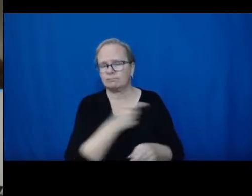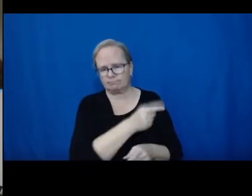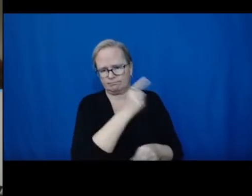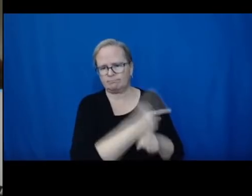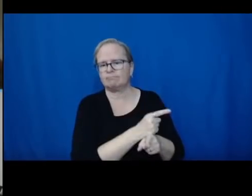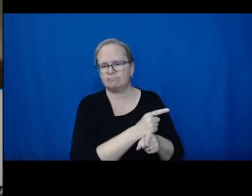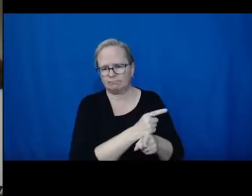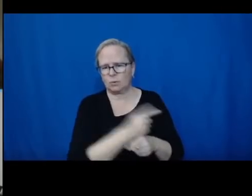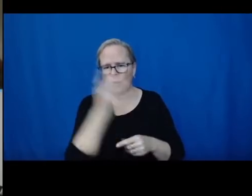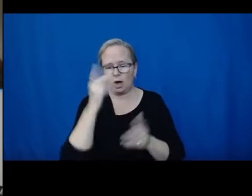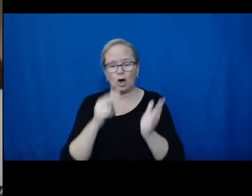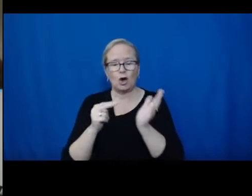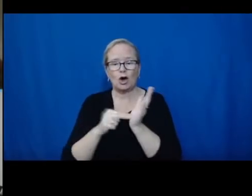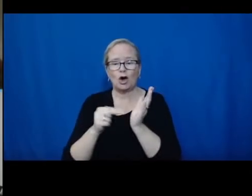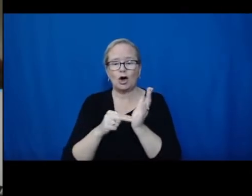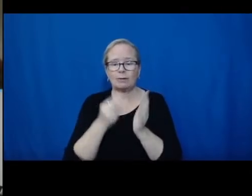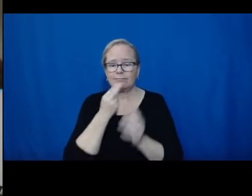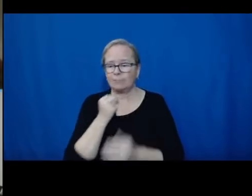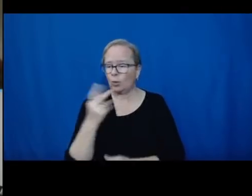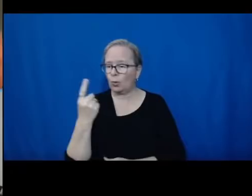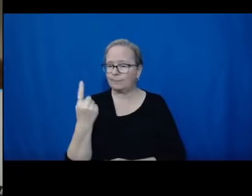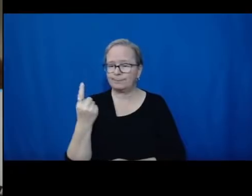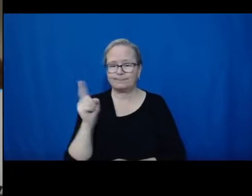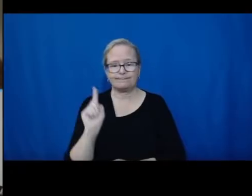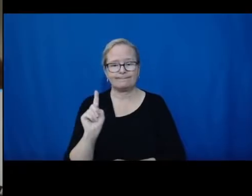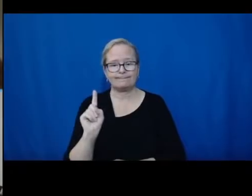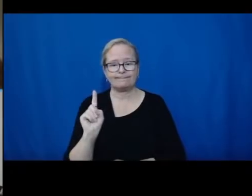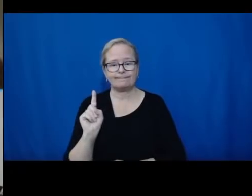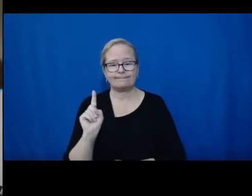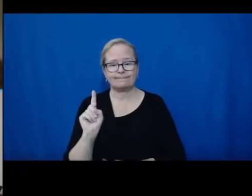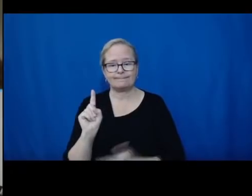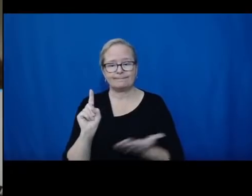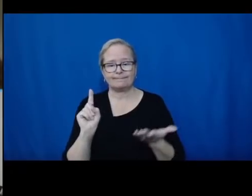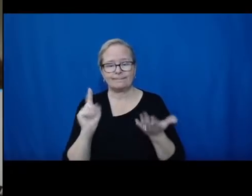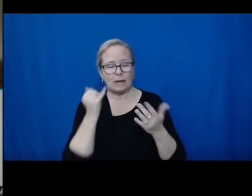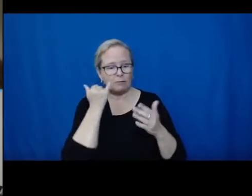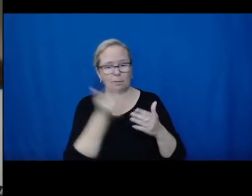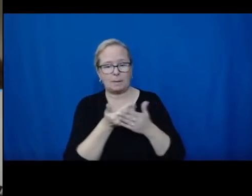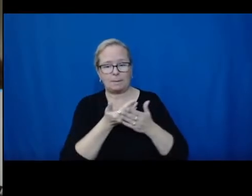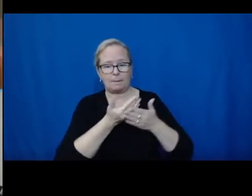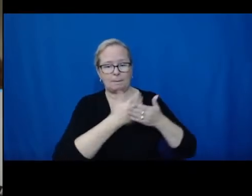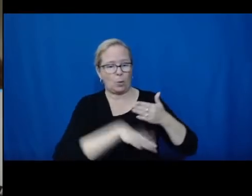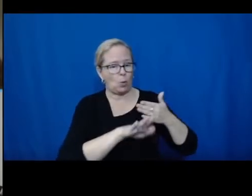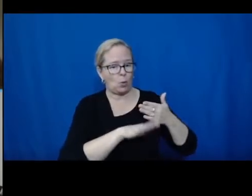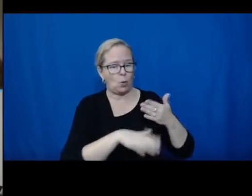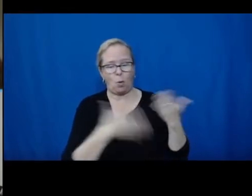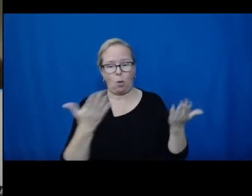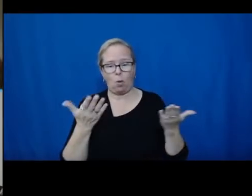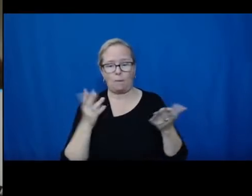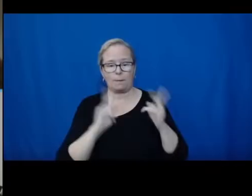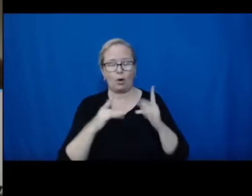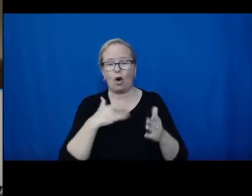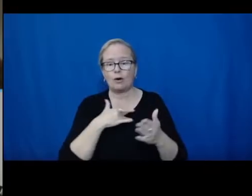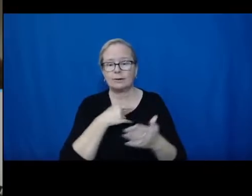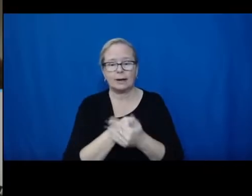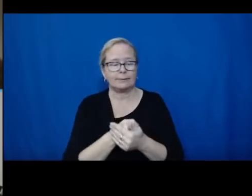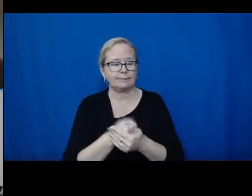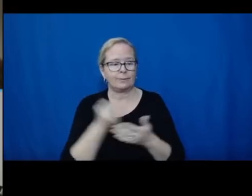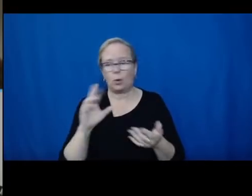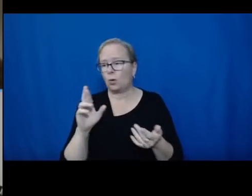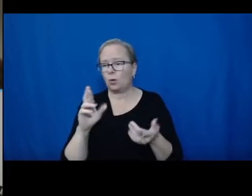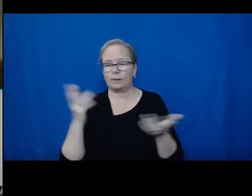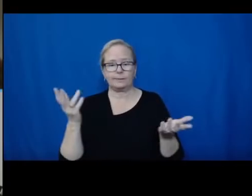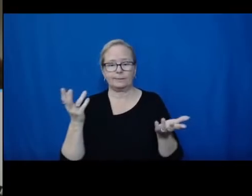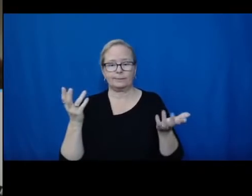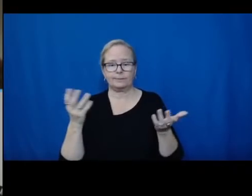means that, you know, babies keep coming and people still have heart attacks or have asthma attacks or,